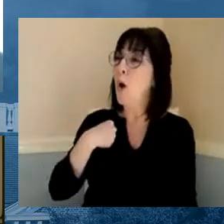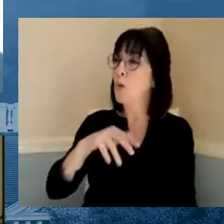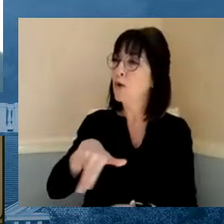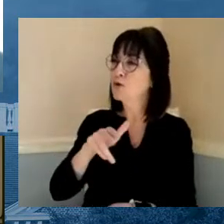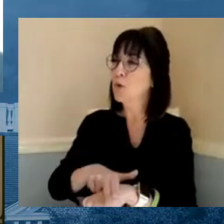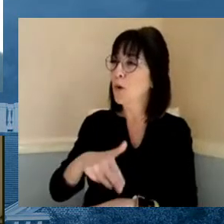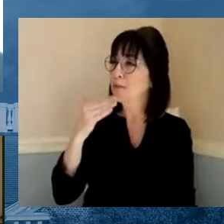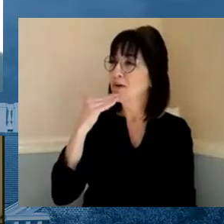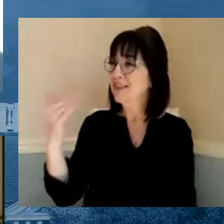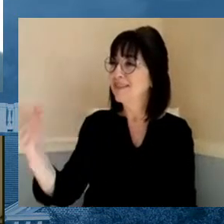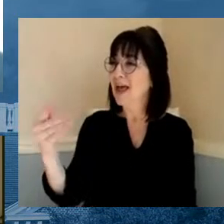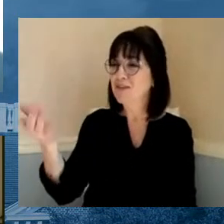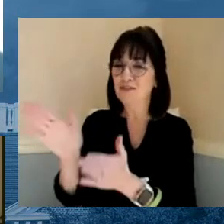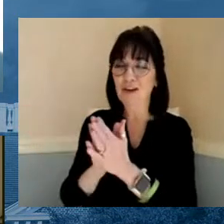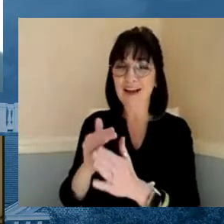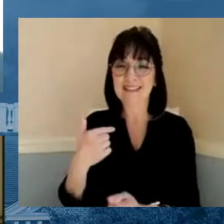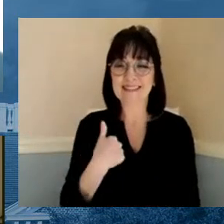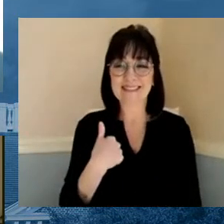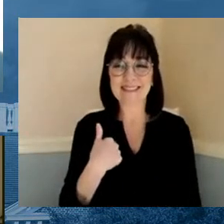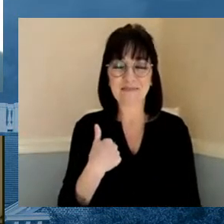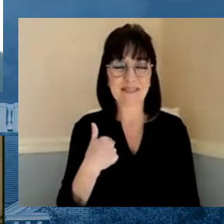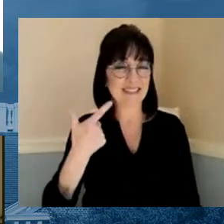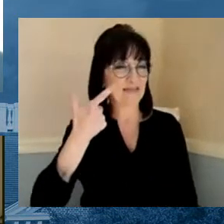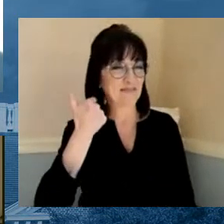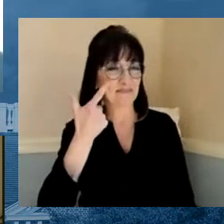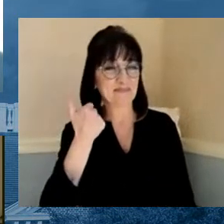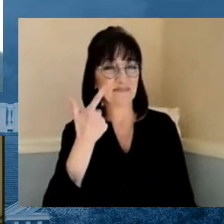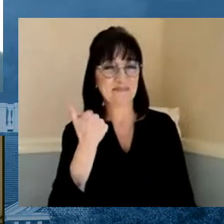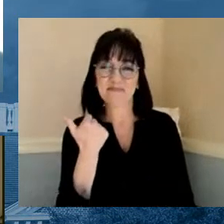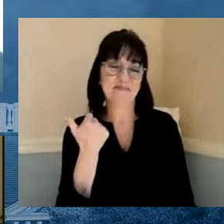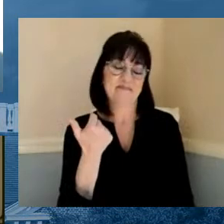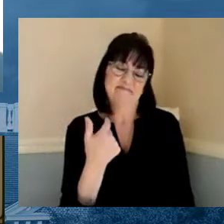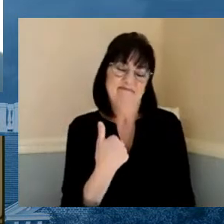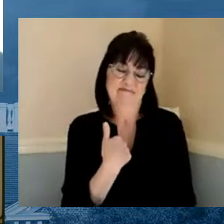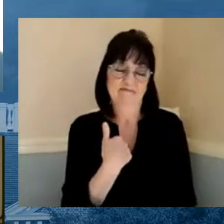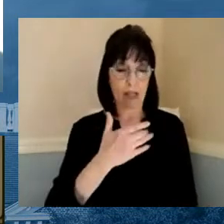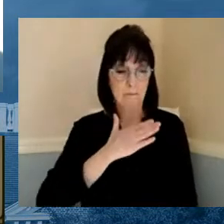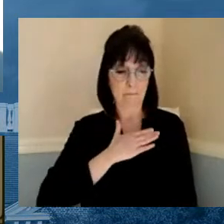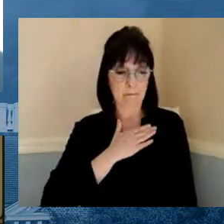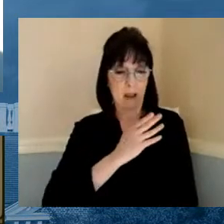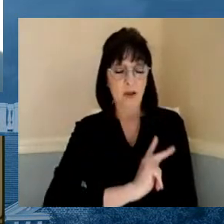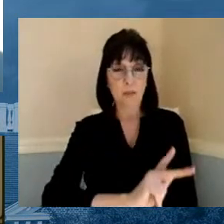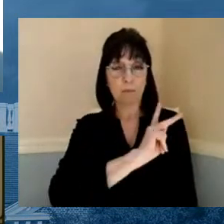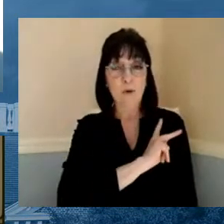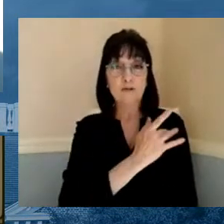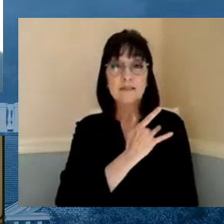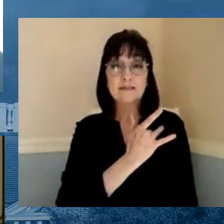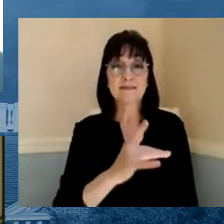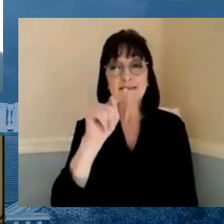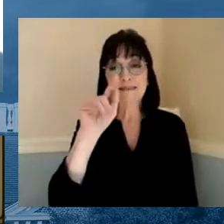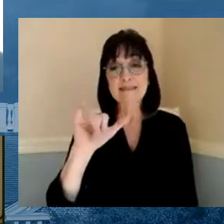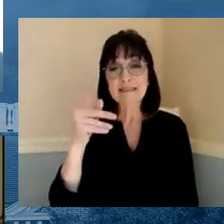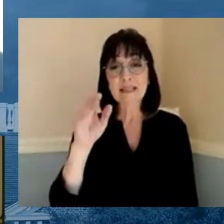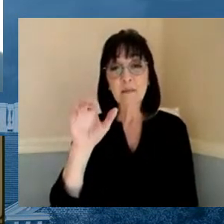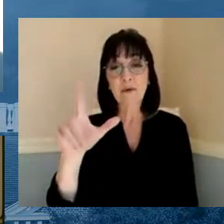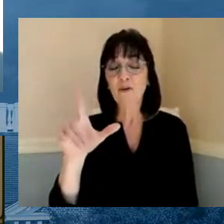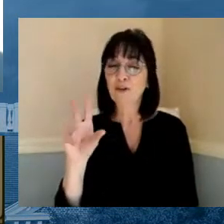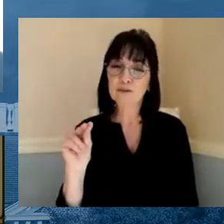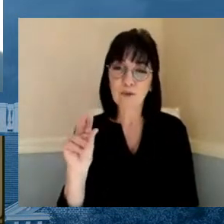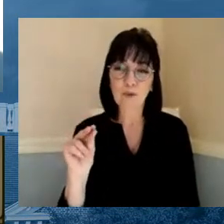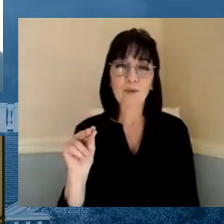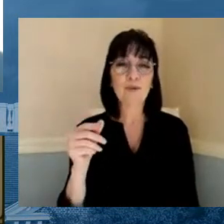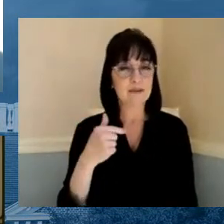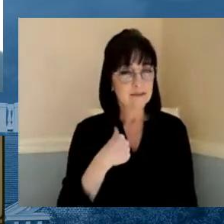asking." I wouldn't use the word typical to describe me. I've always been awkward in social settings. I